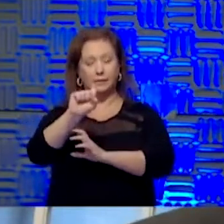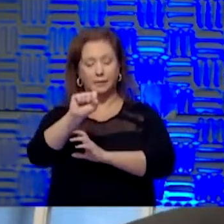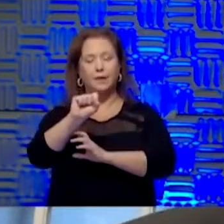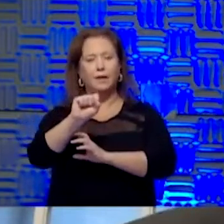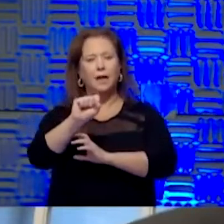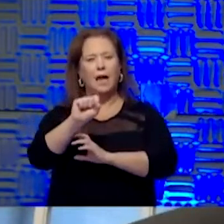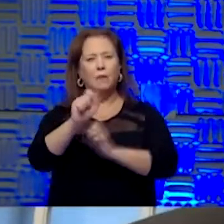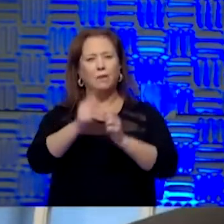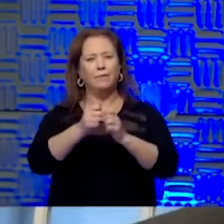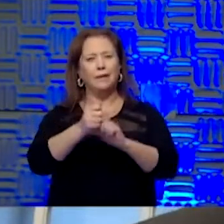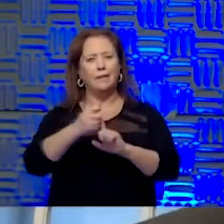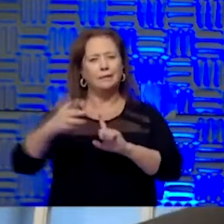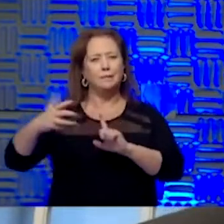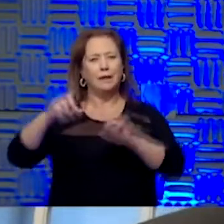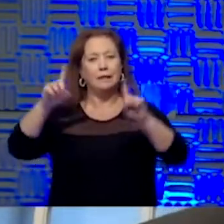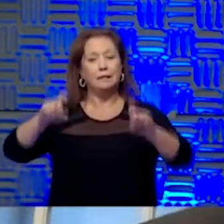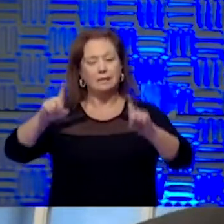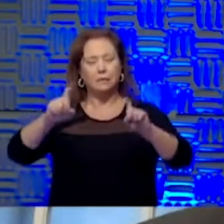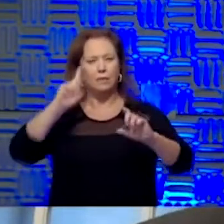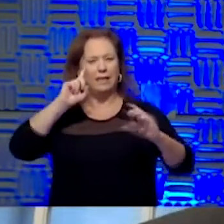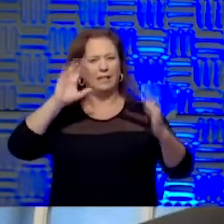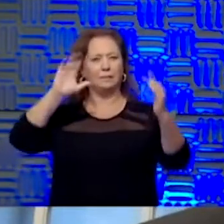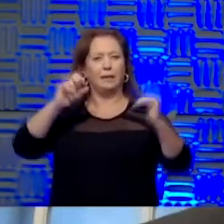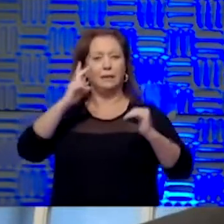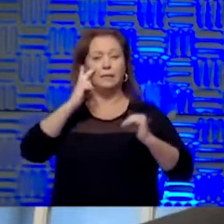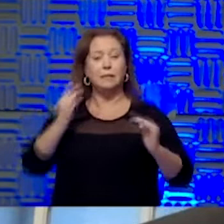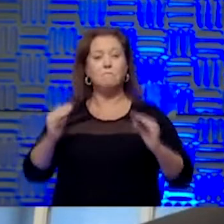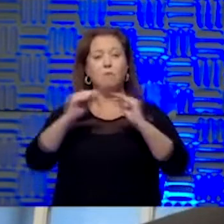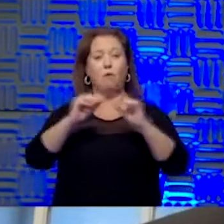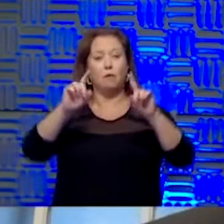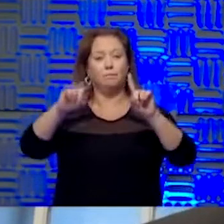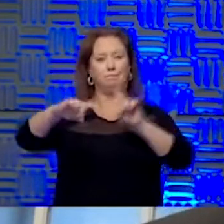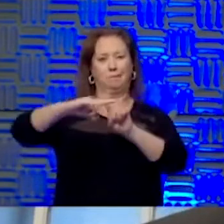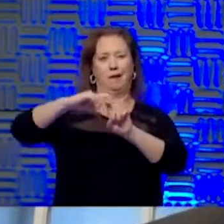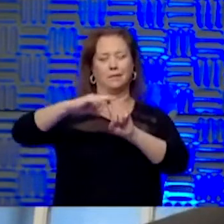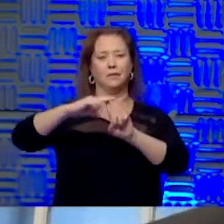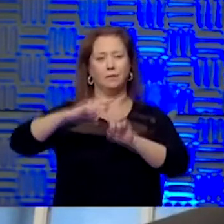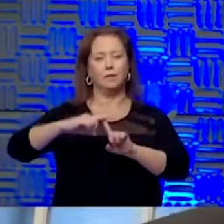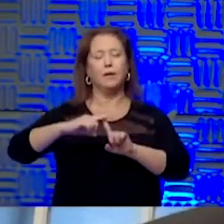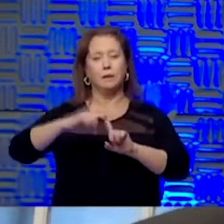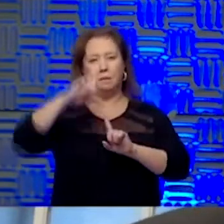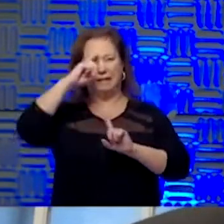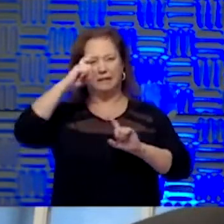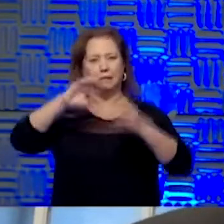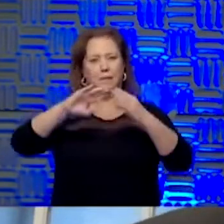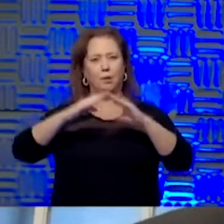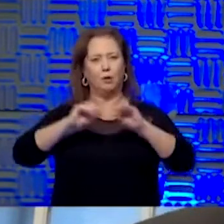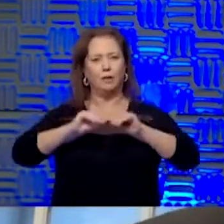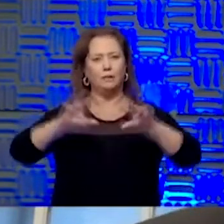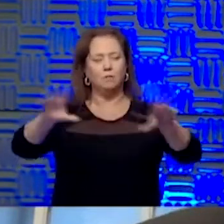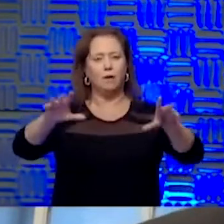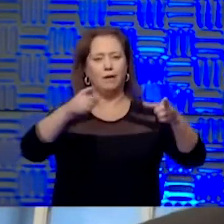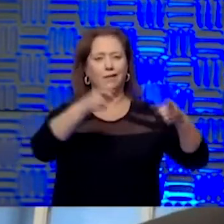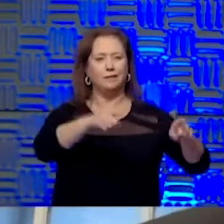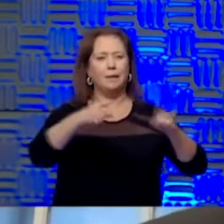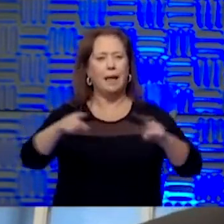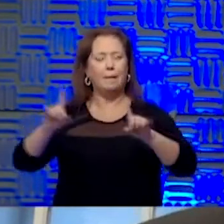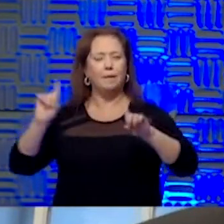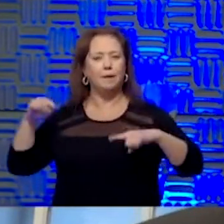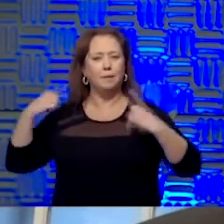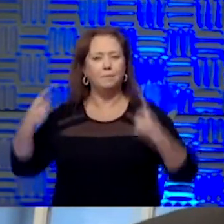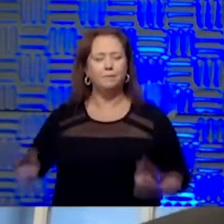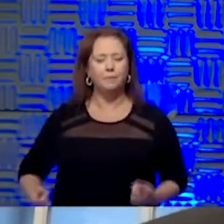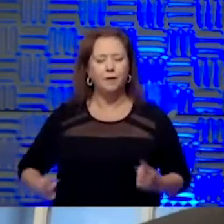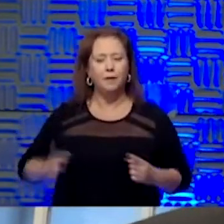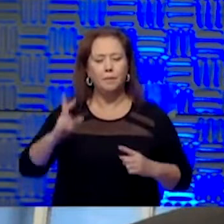testing, we expect to see a larger number of positive cases, because we know there's been community spread going on. But when you see